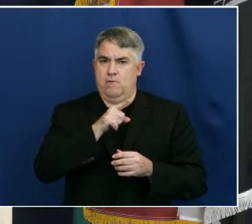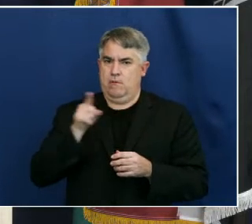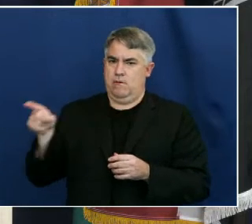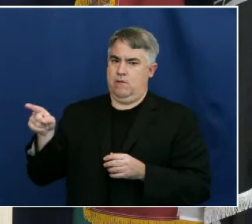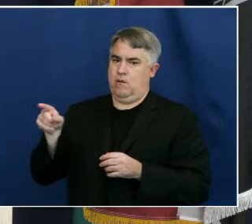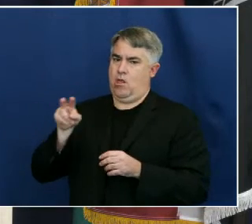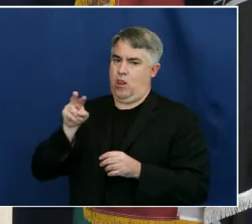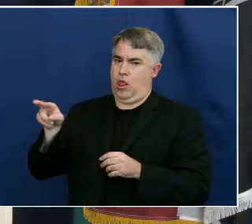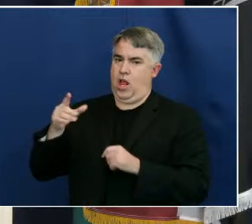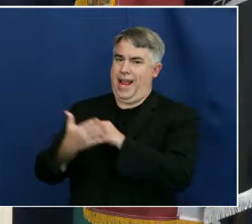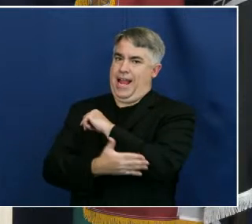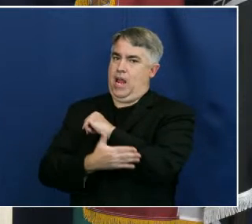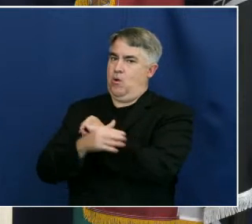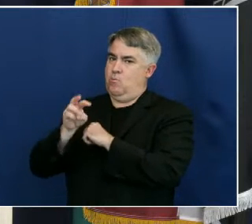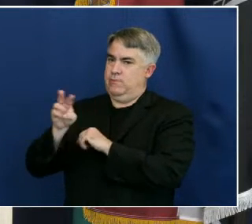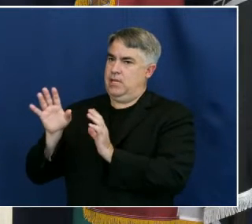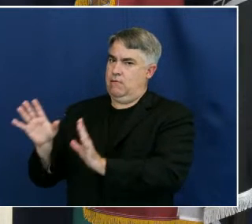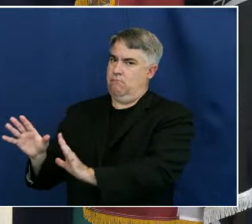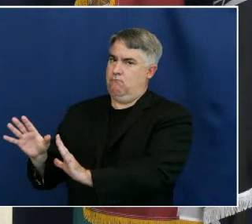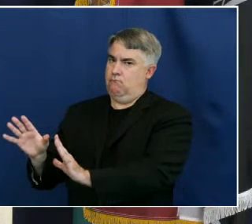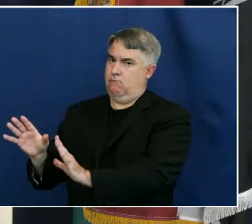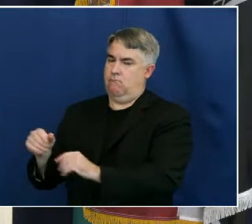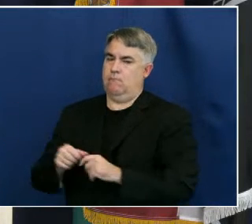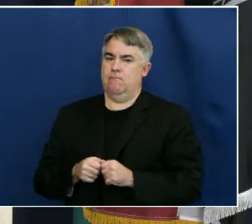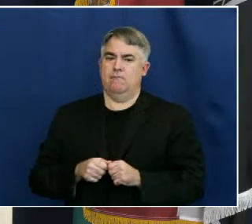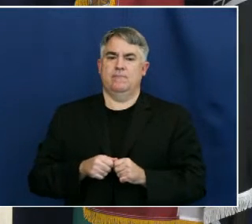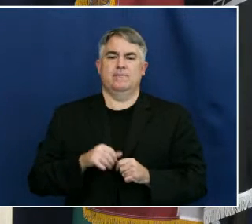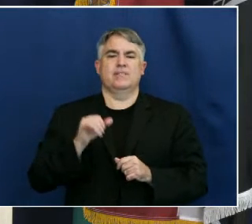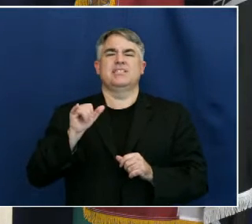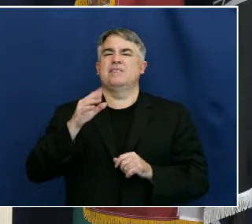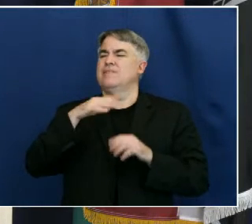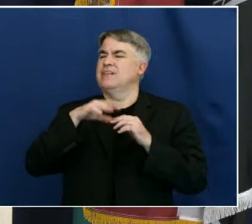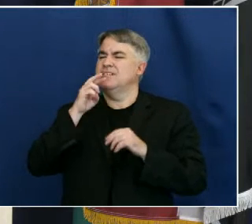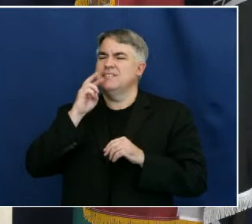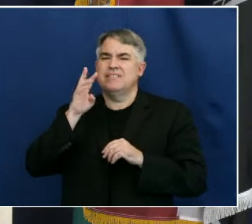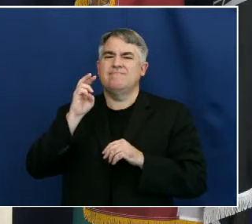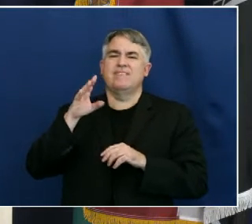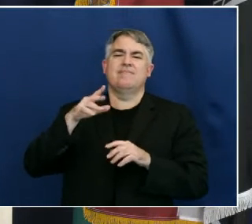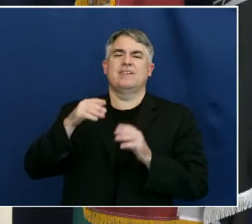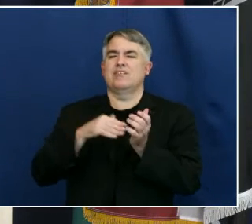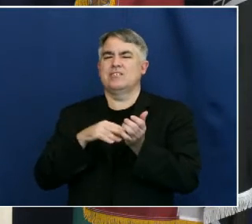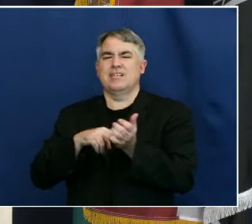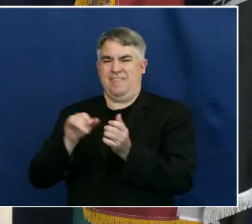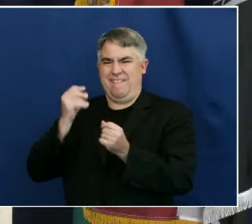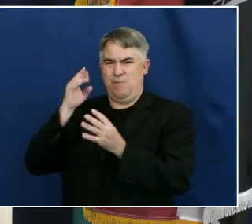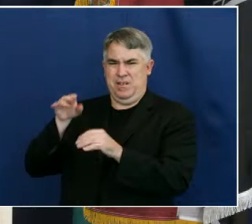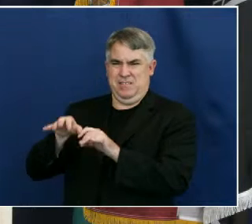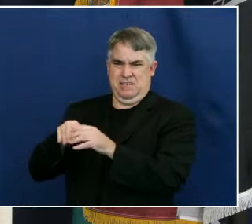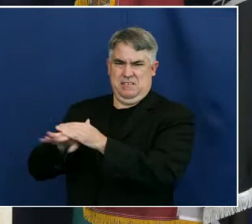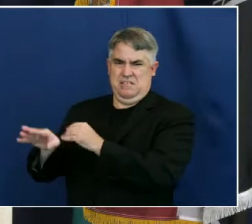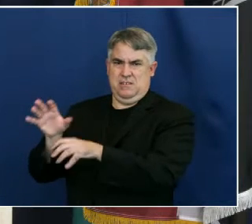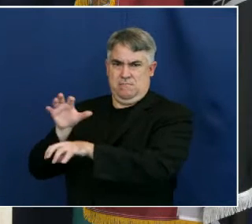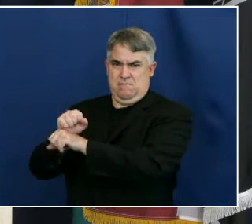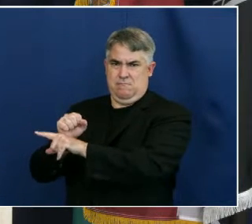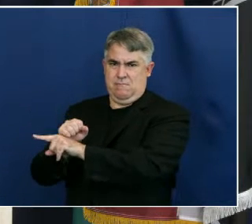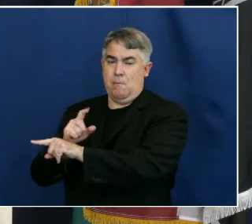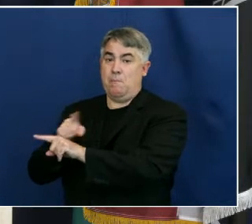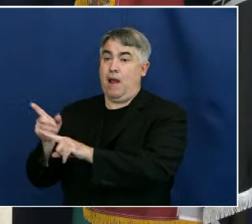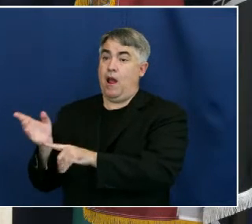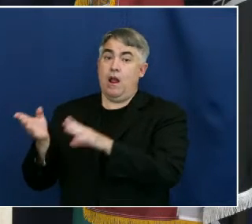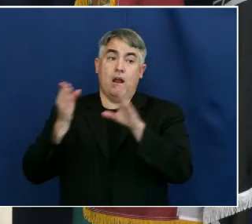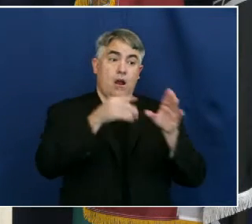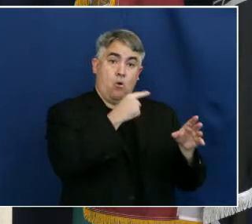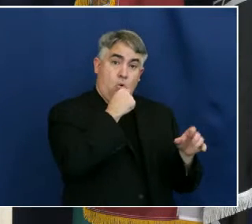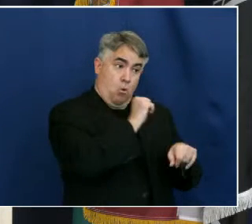website and get appointments just like seniors have done and like healthcare workers have done. But for K through 12 staff, again, just to reiterate, that's